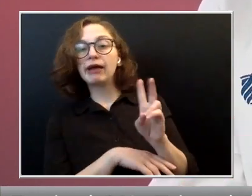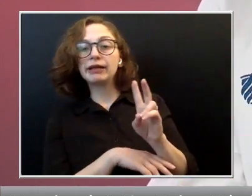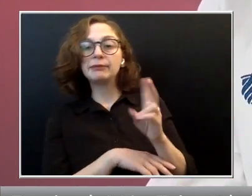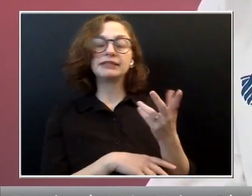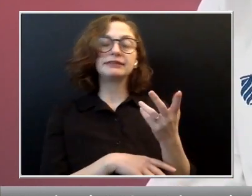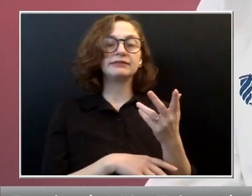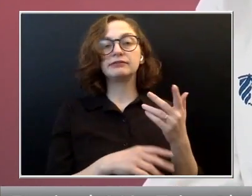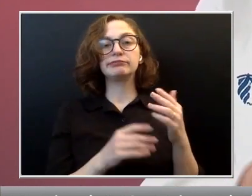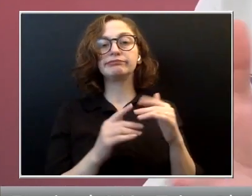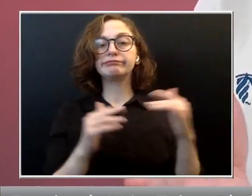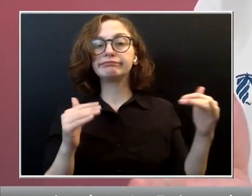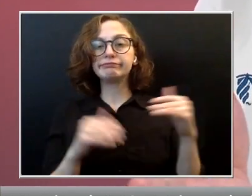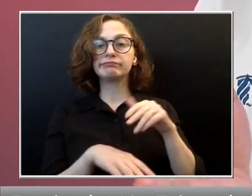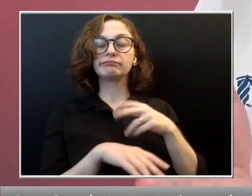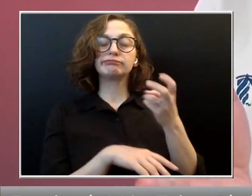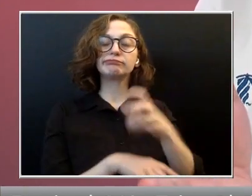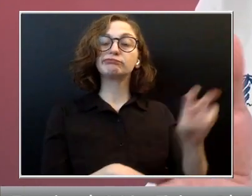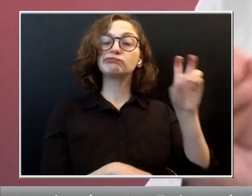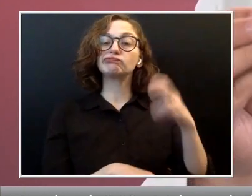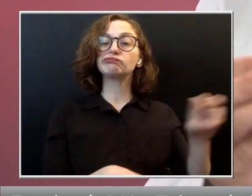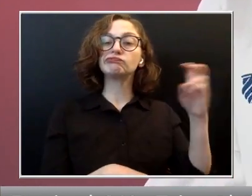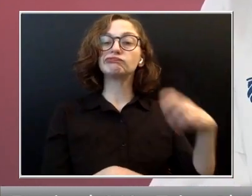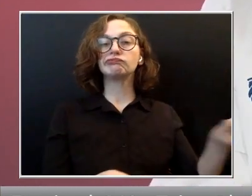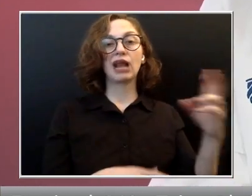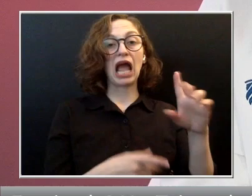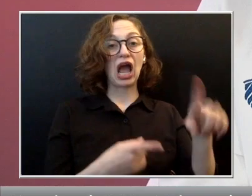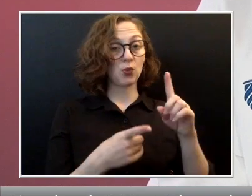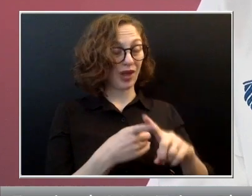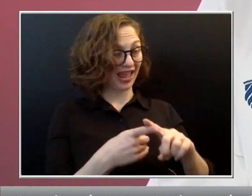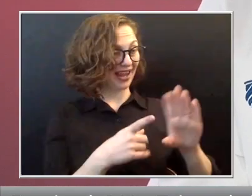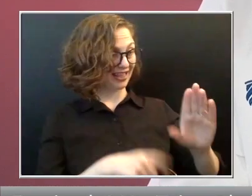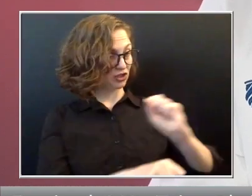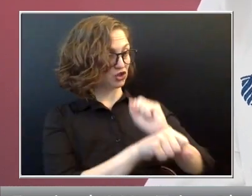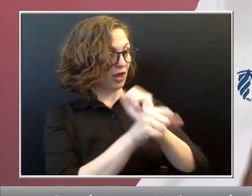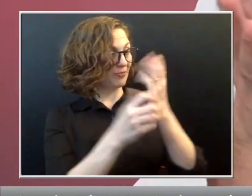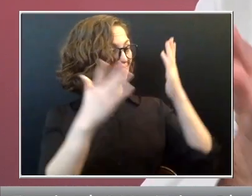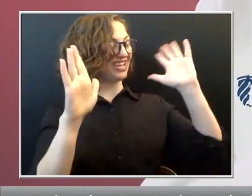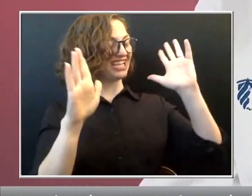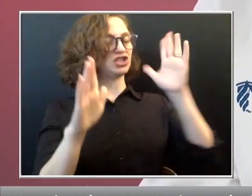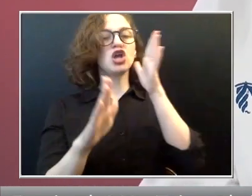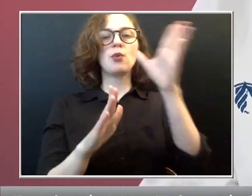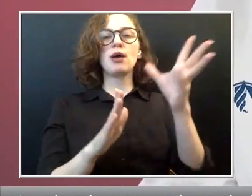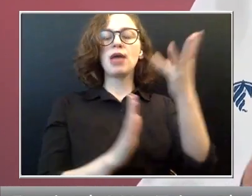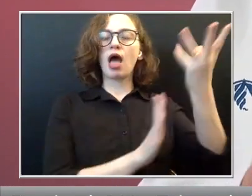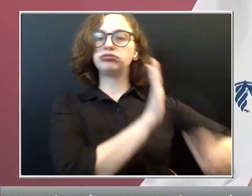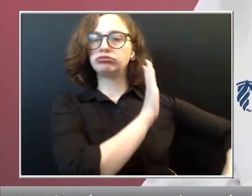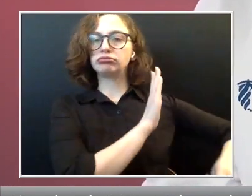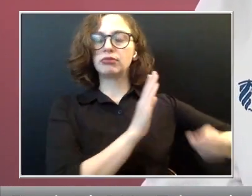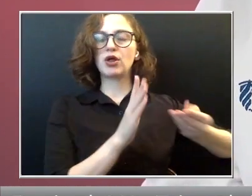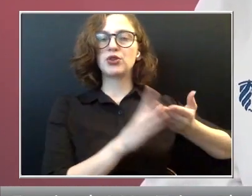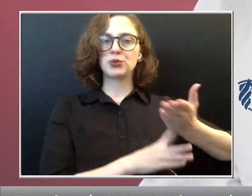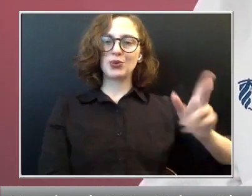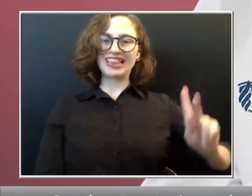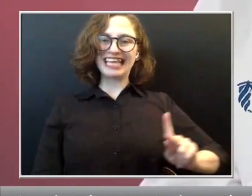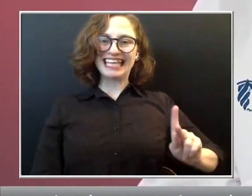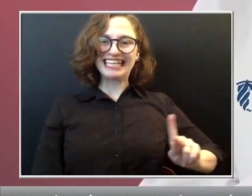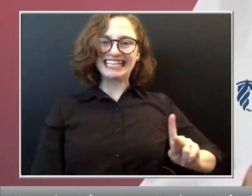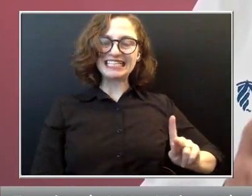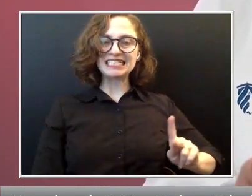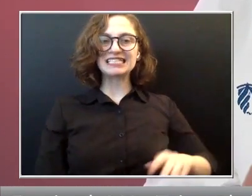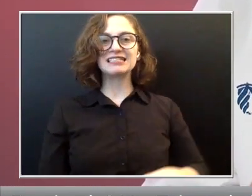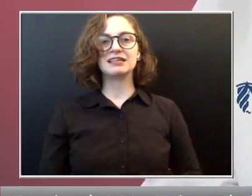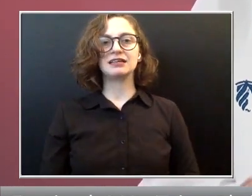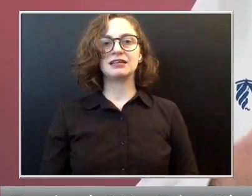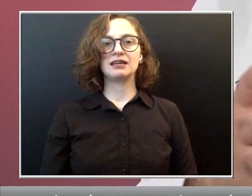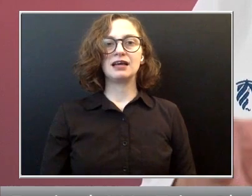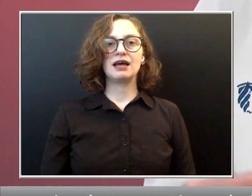out by kidneys. This protein is flushed out by kidneys. But to be flushed out, it has to be in its native